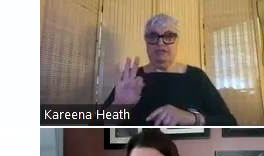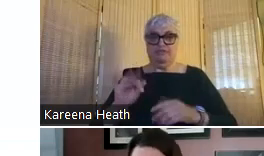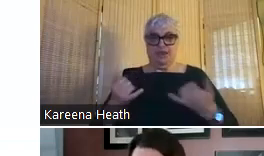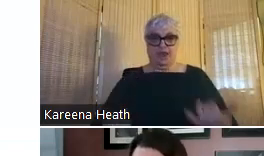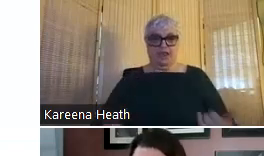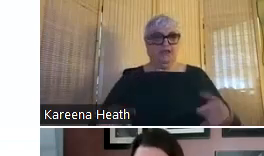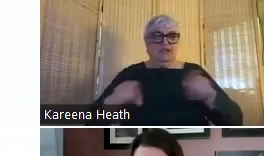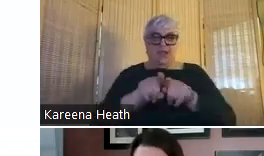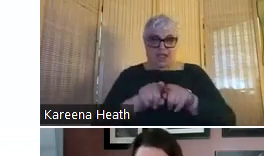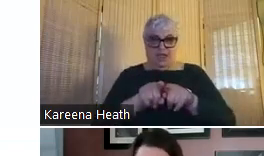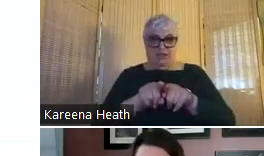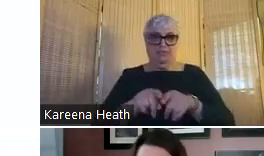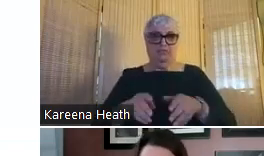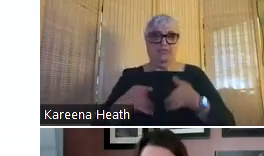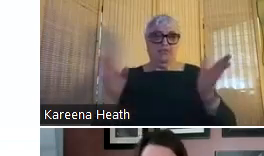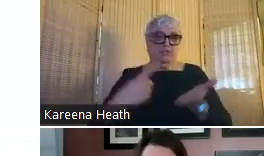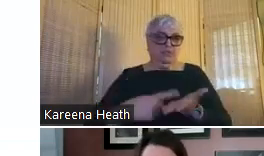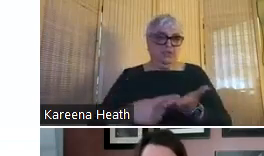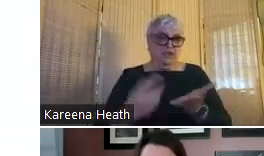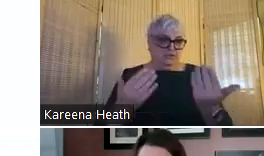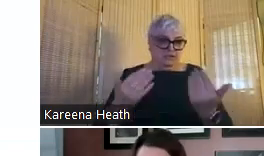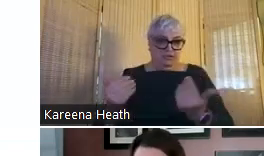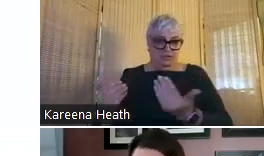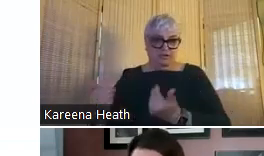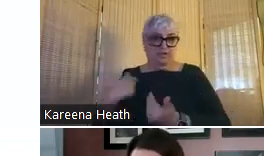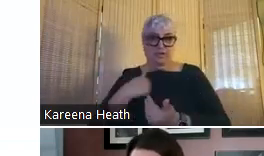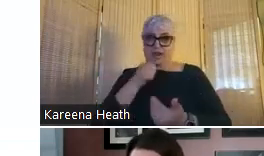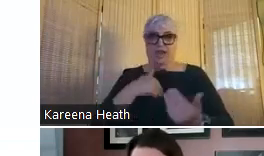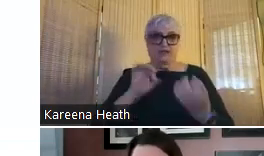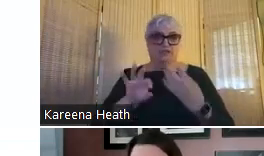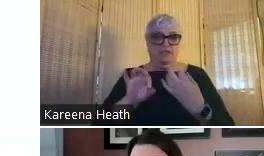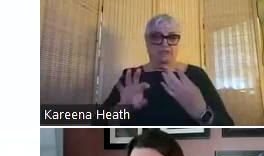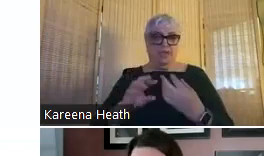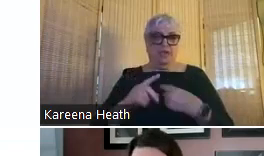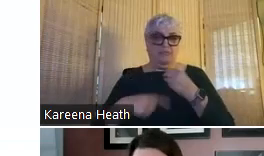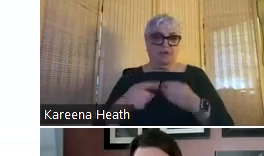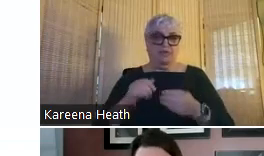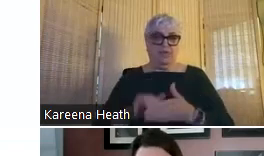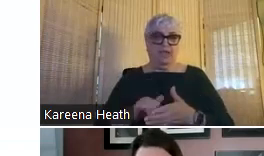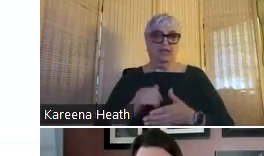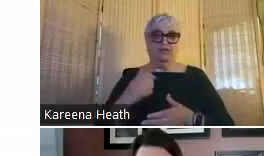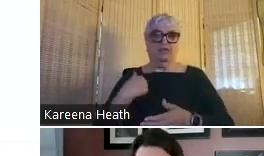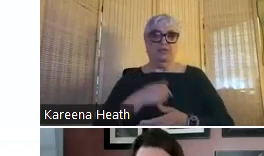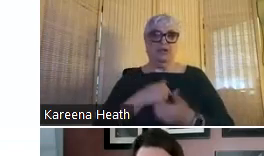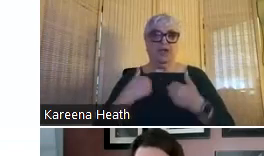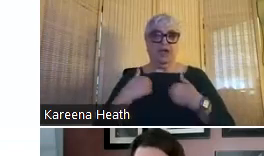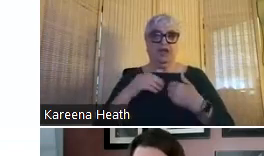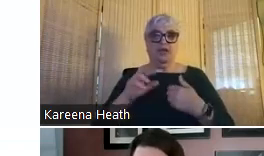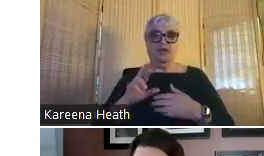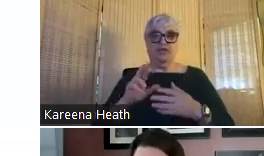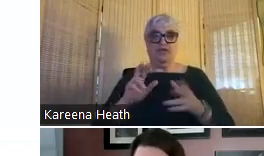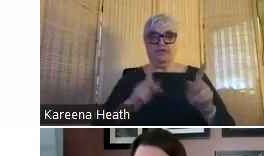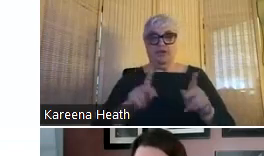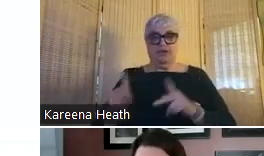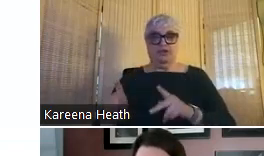state. And again, still open to that discussion as well. We did not have a lot of feedback around that. A lot of the feedback that we had on ratios was specific